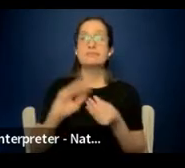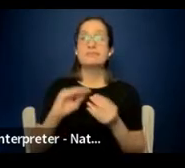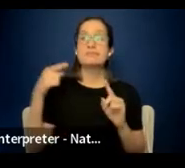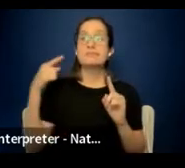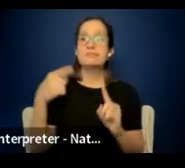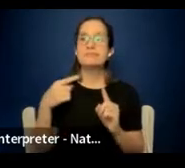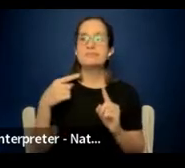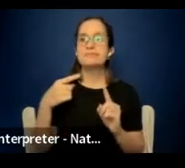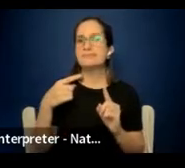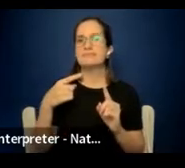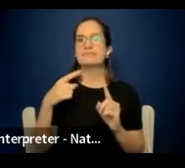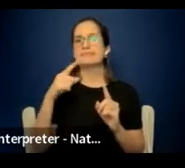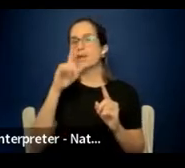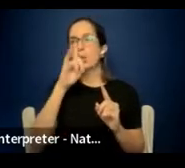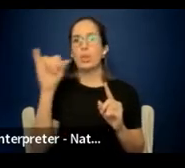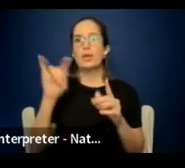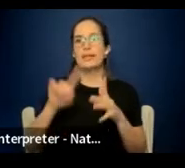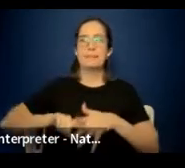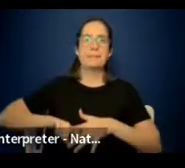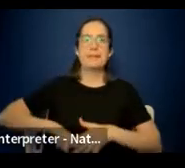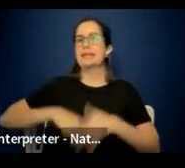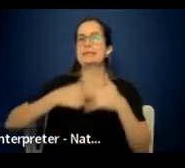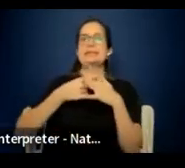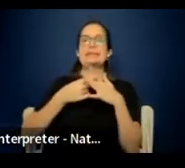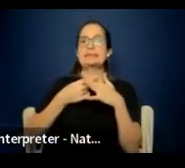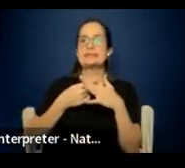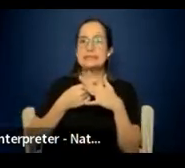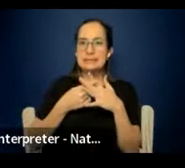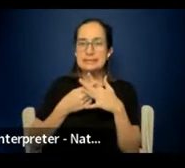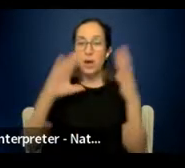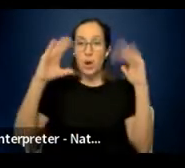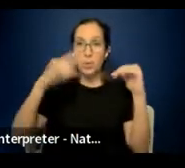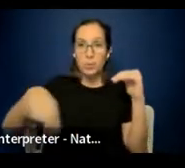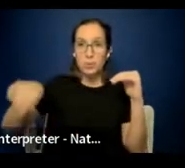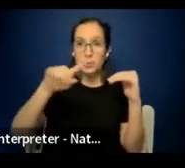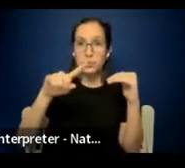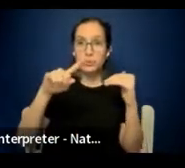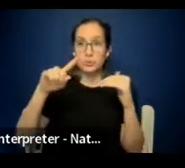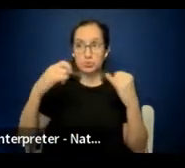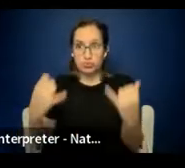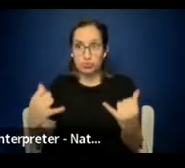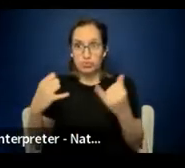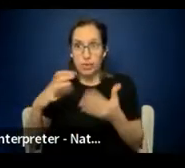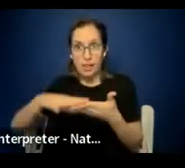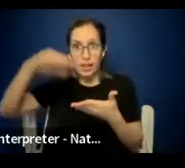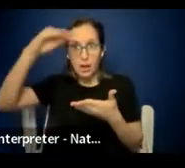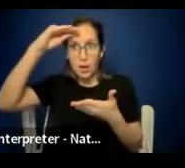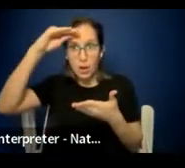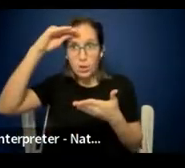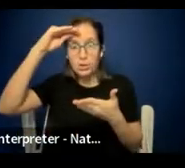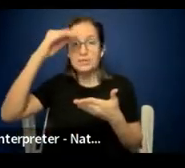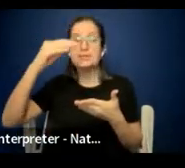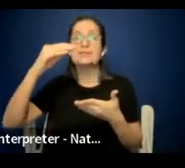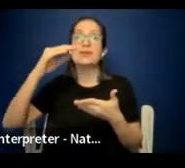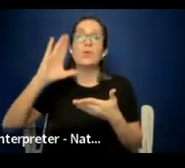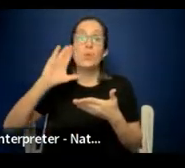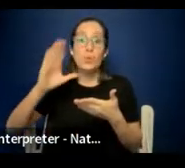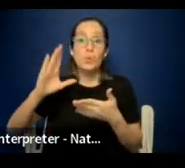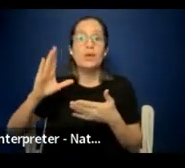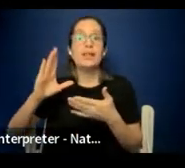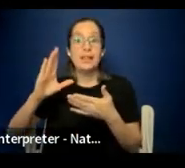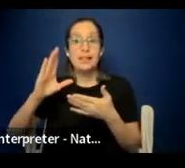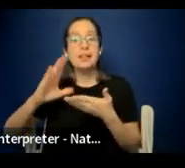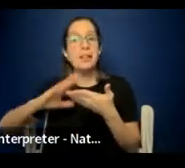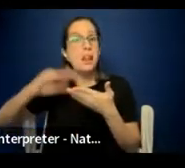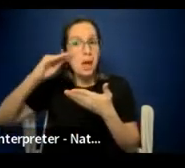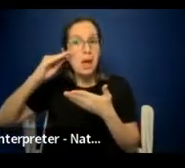tip of the iceberg. We very much hope that you'll take, you know, the learnings from today's session, as well as the full toolkit back to your